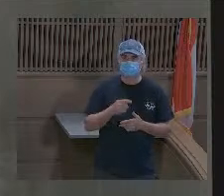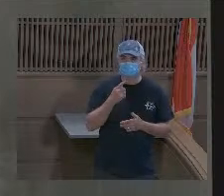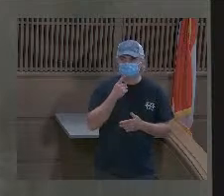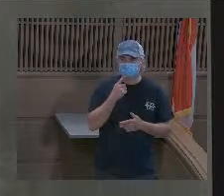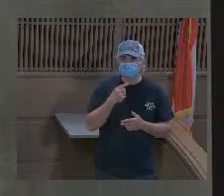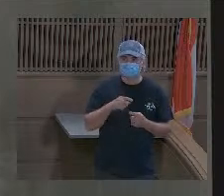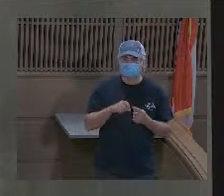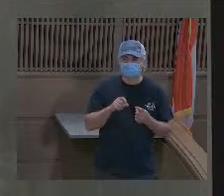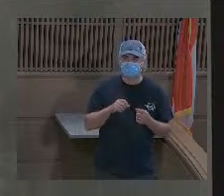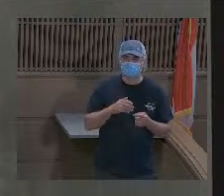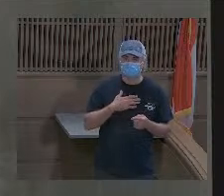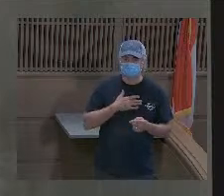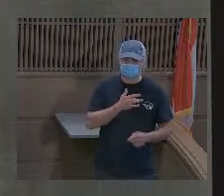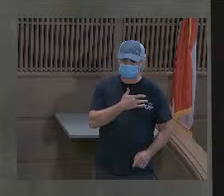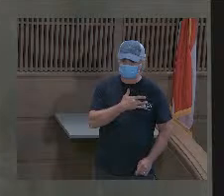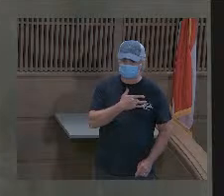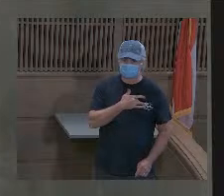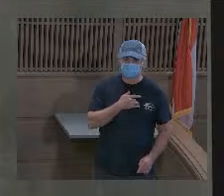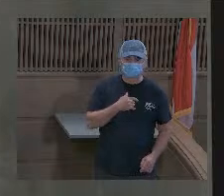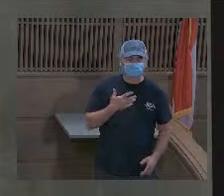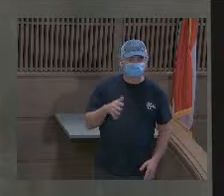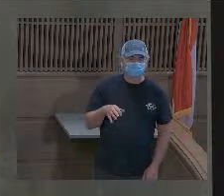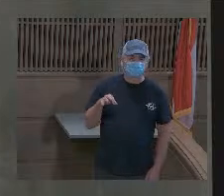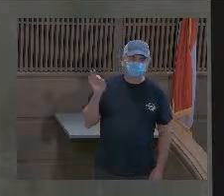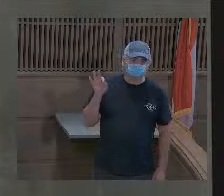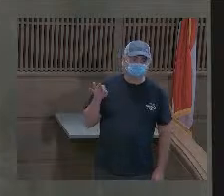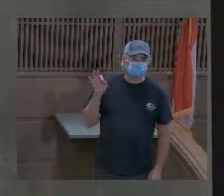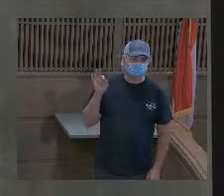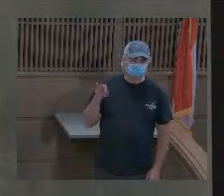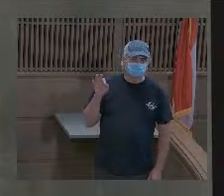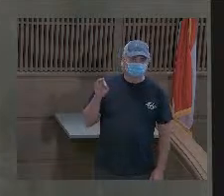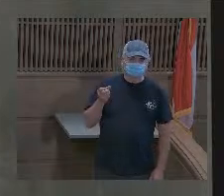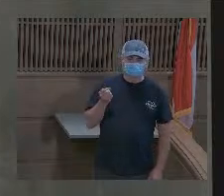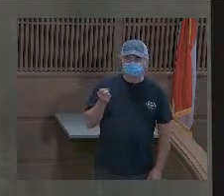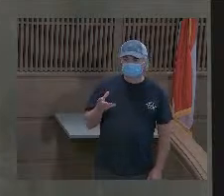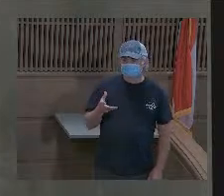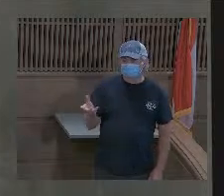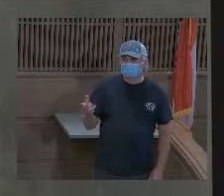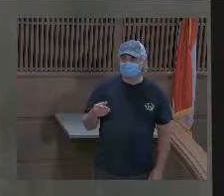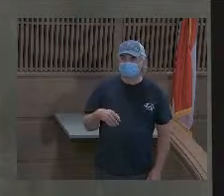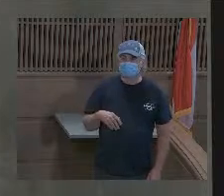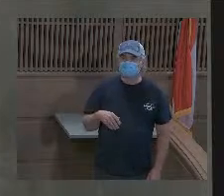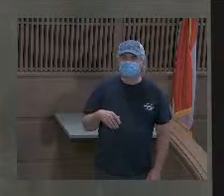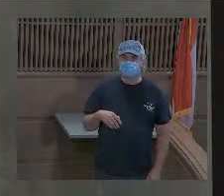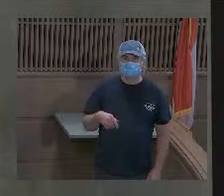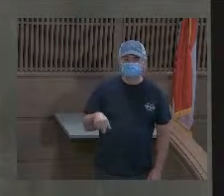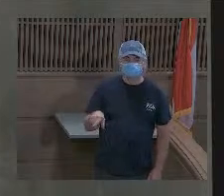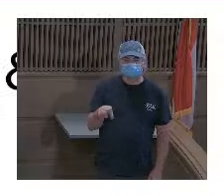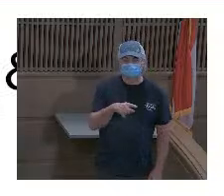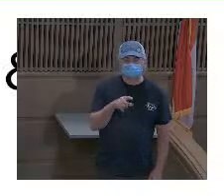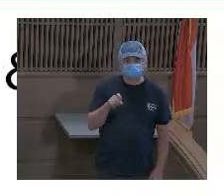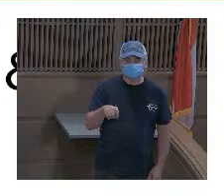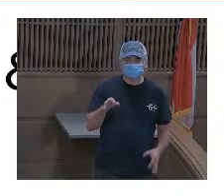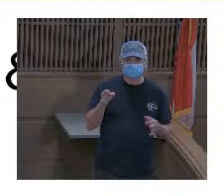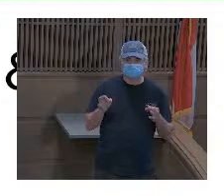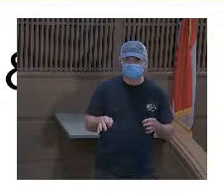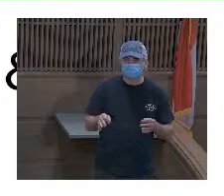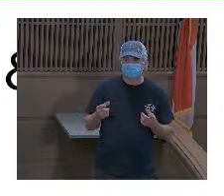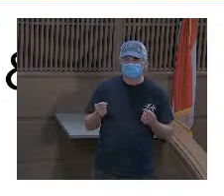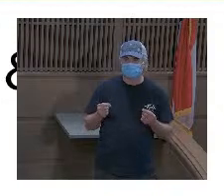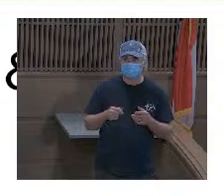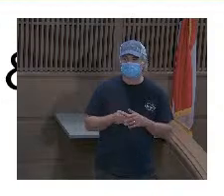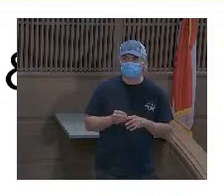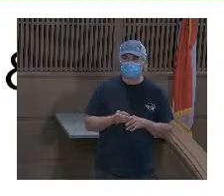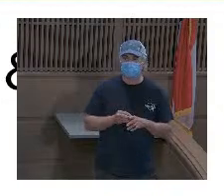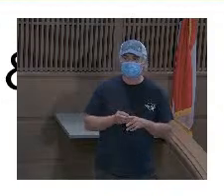because we've been preaching this message over and over again. You got to make up your mind what you're going to do.